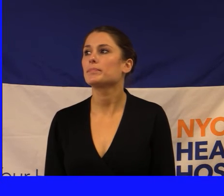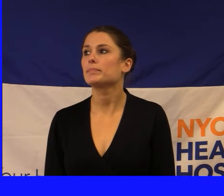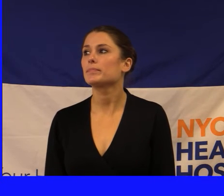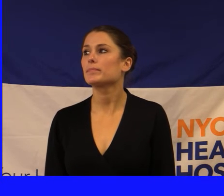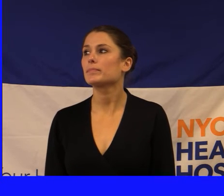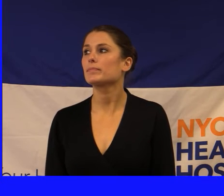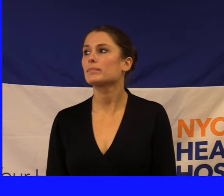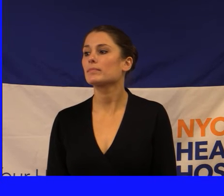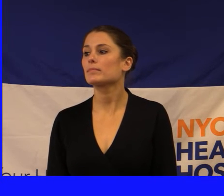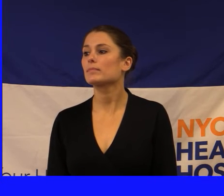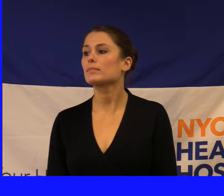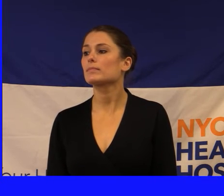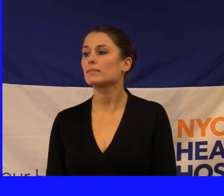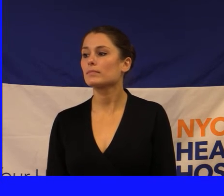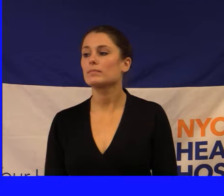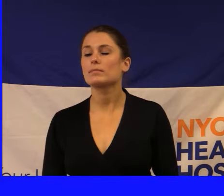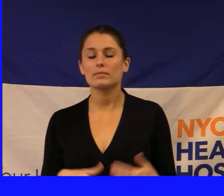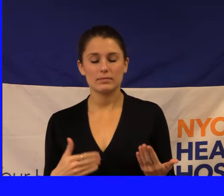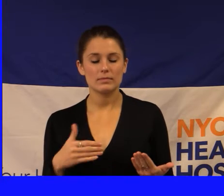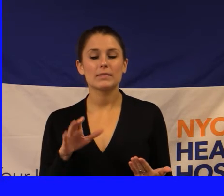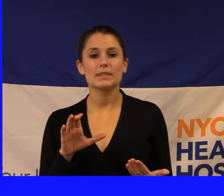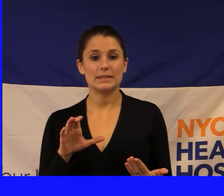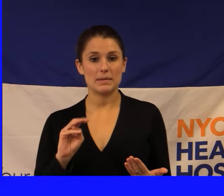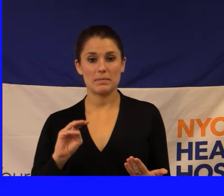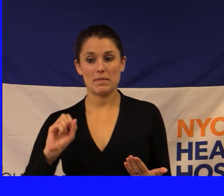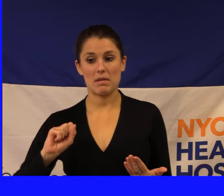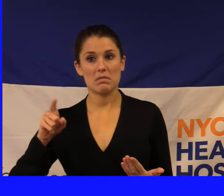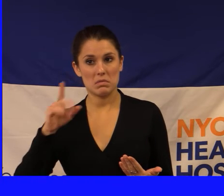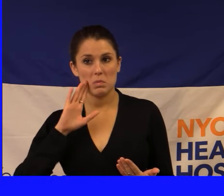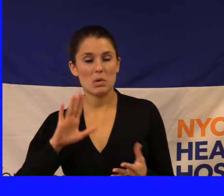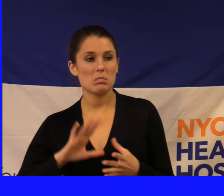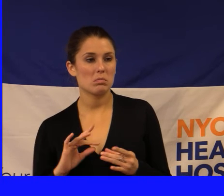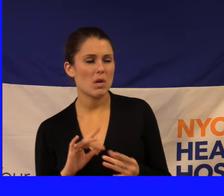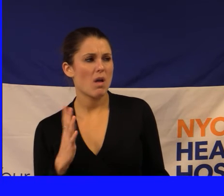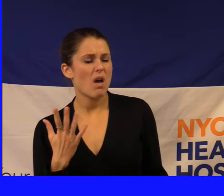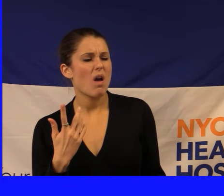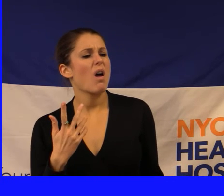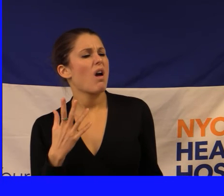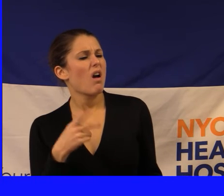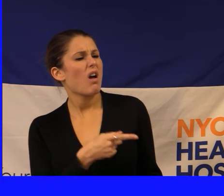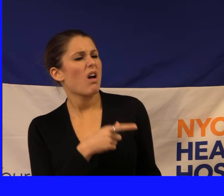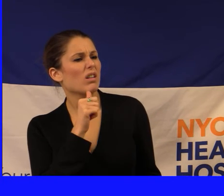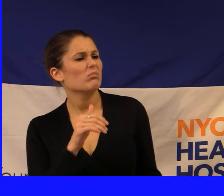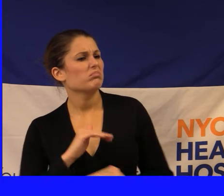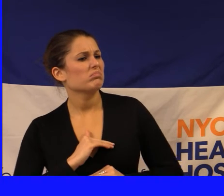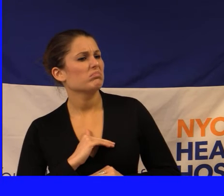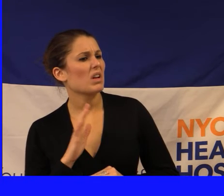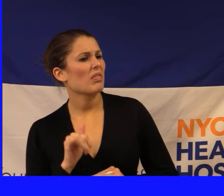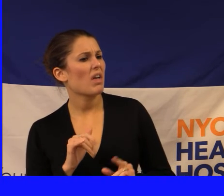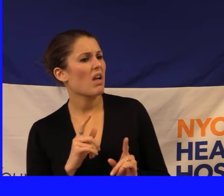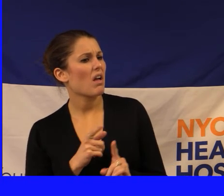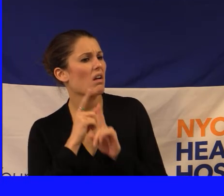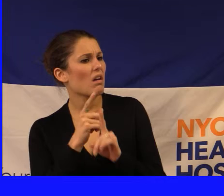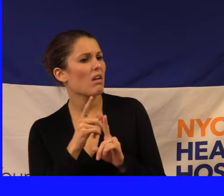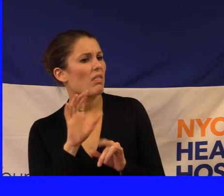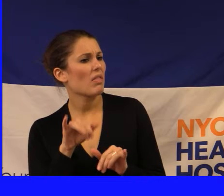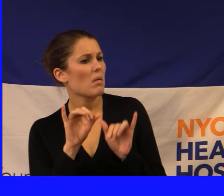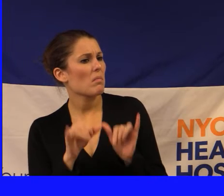And it's not like CMS is going to say, well, you didn't meet the metric, but you delayed